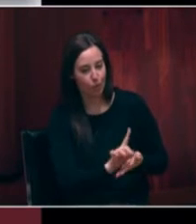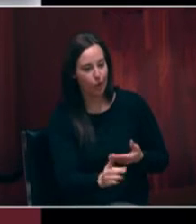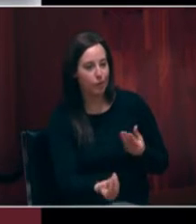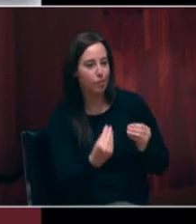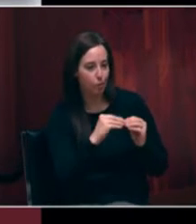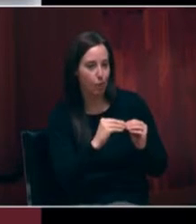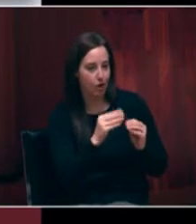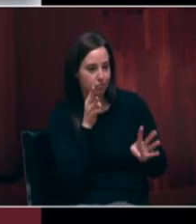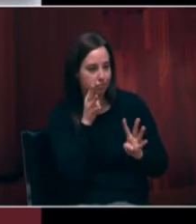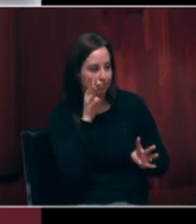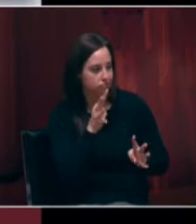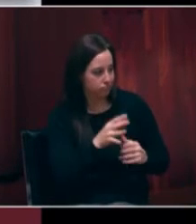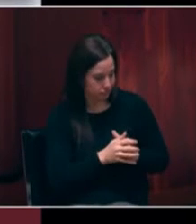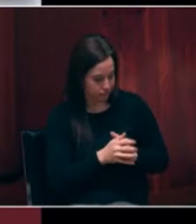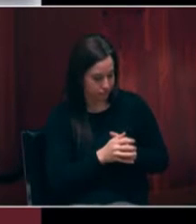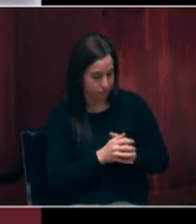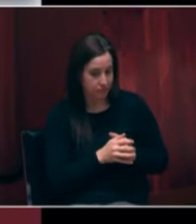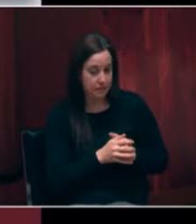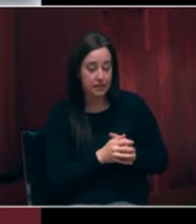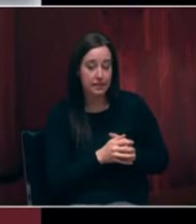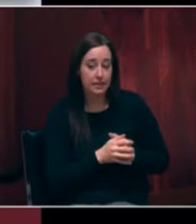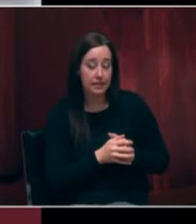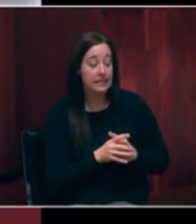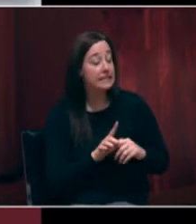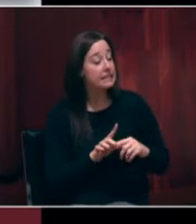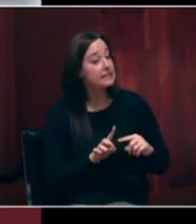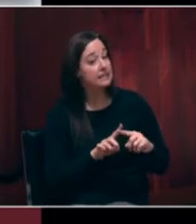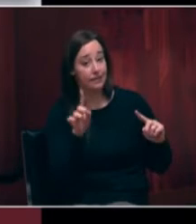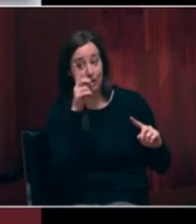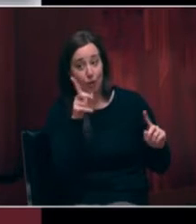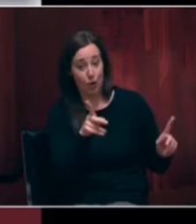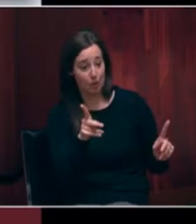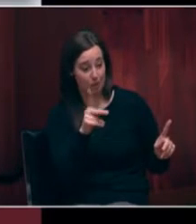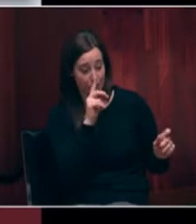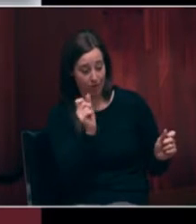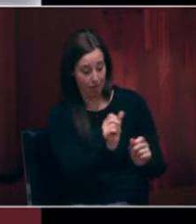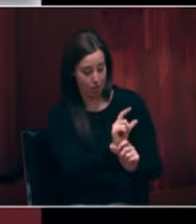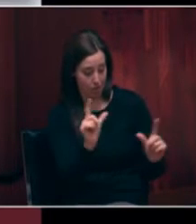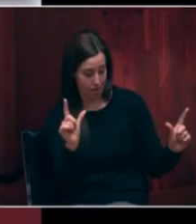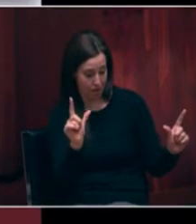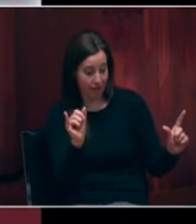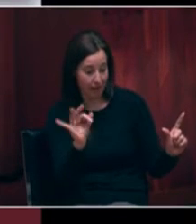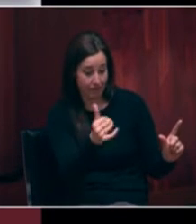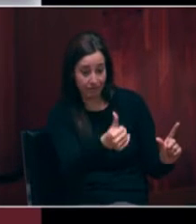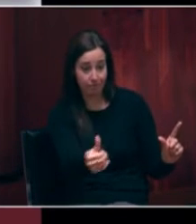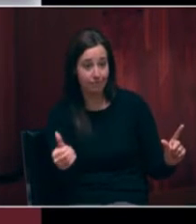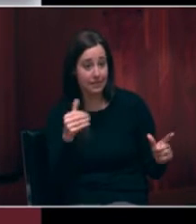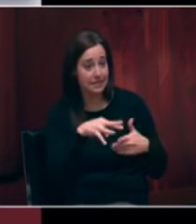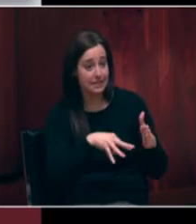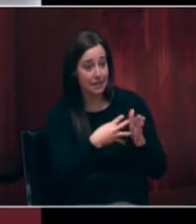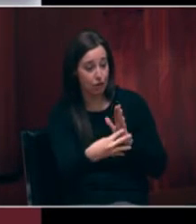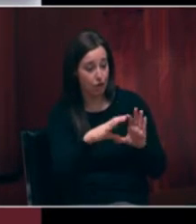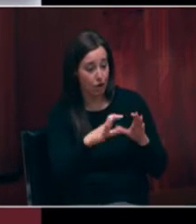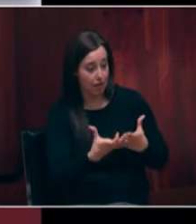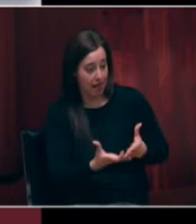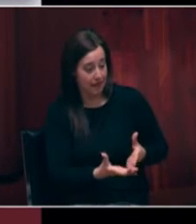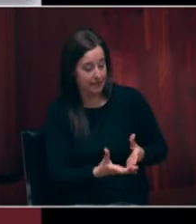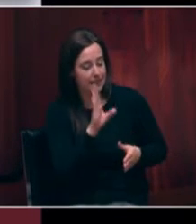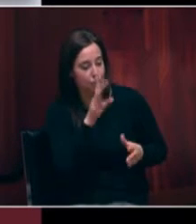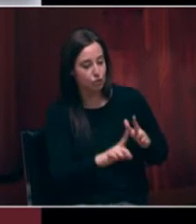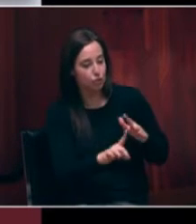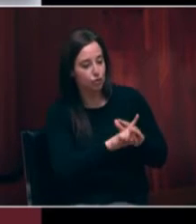Very different for your folks when they come in terms of what they see. If they are scheduled for a class with us, it would show up in their upcoming